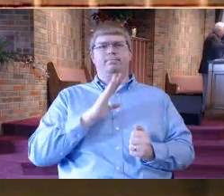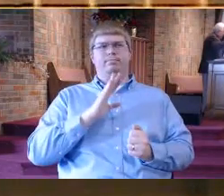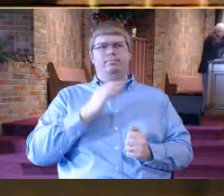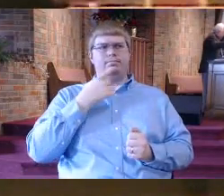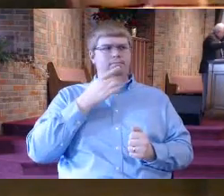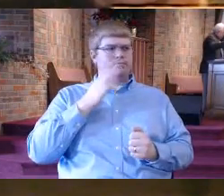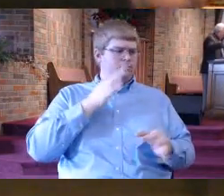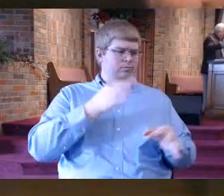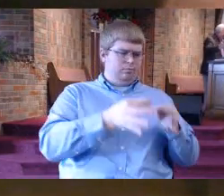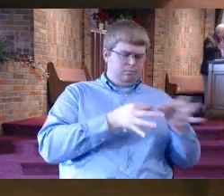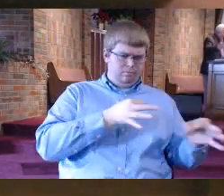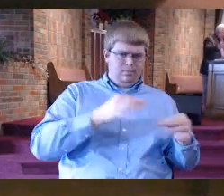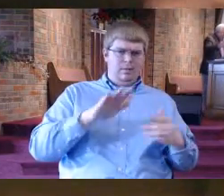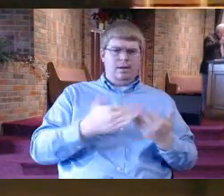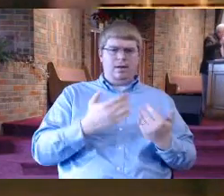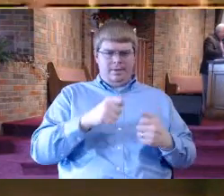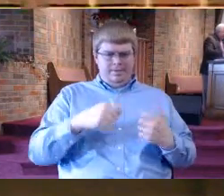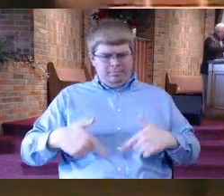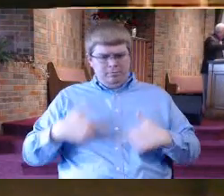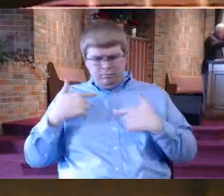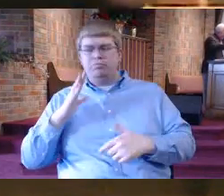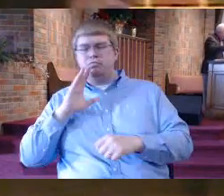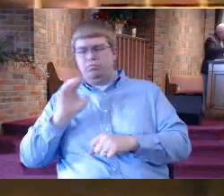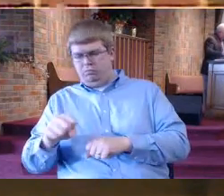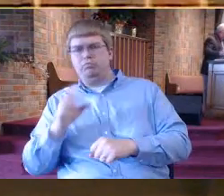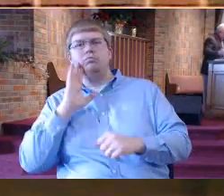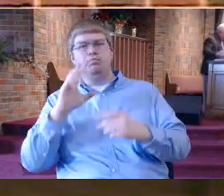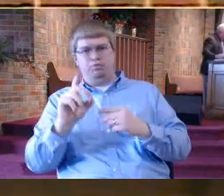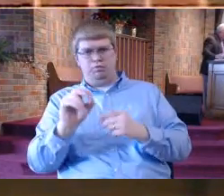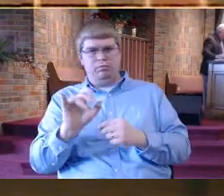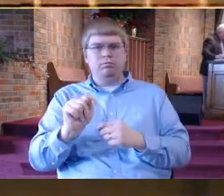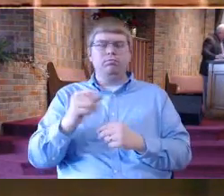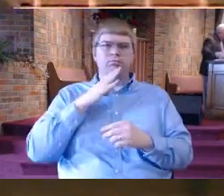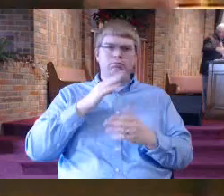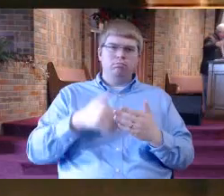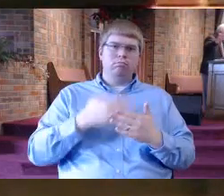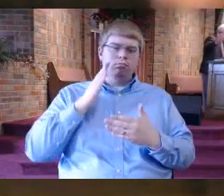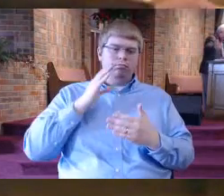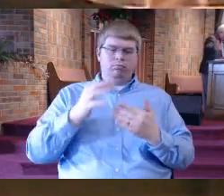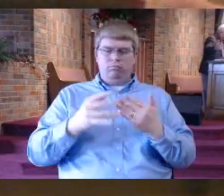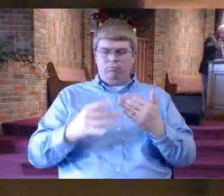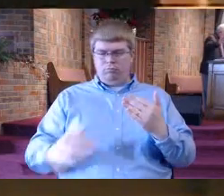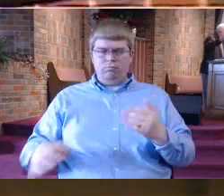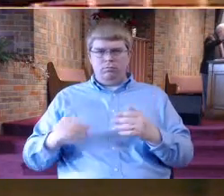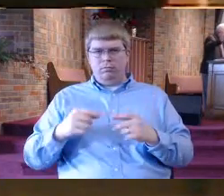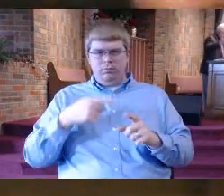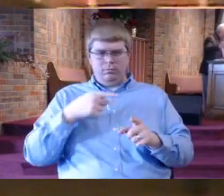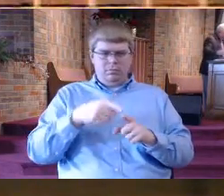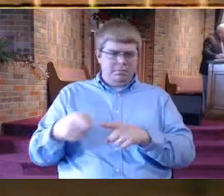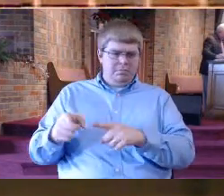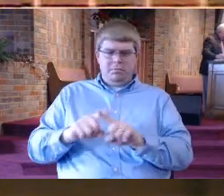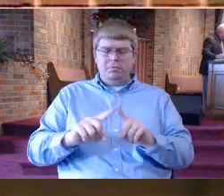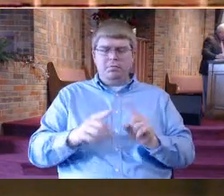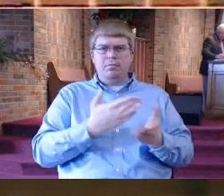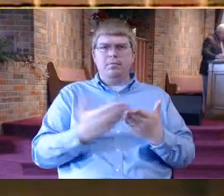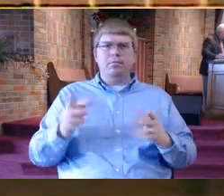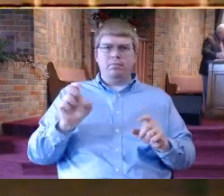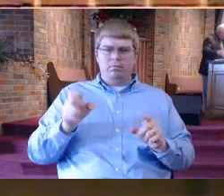live, and this is what God said regarding it. And then the details flow out of that, and the specifics, beginning in verse